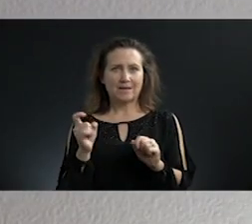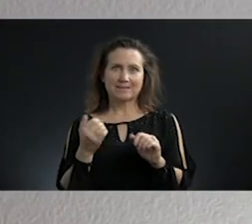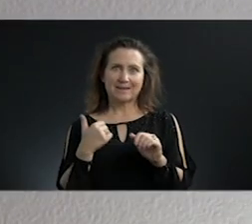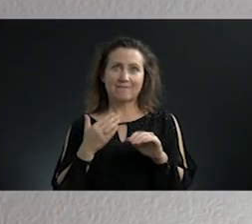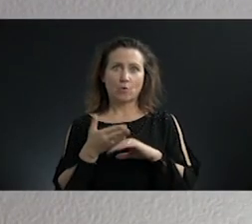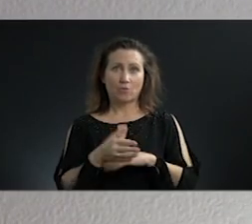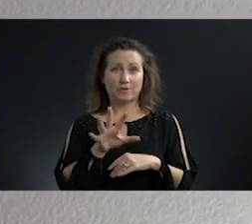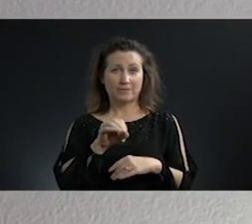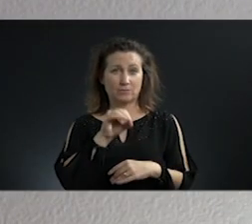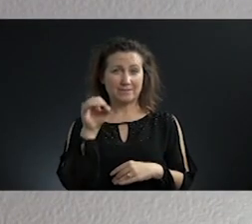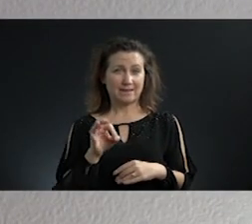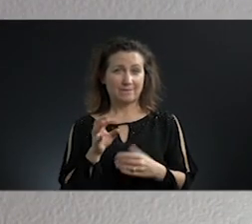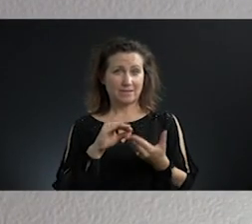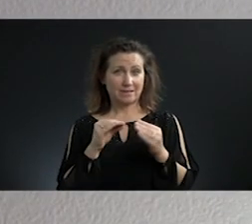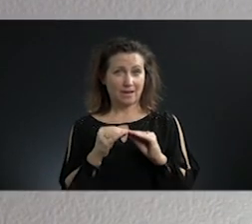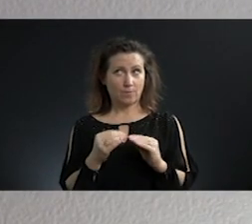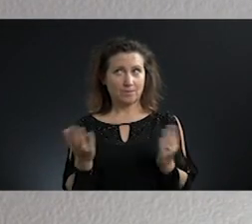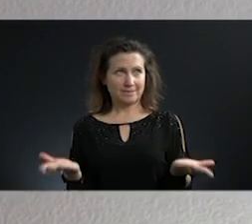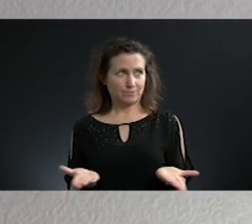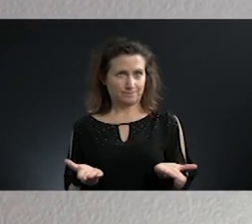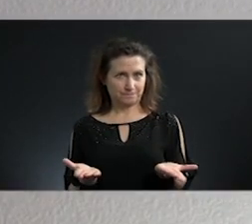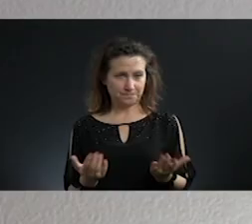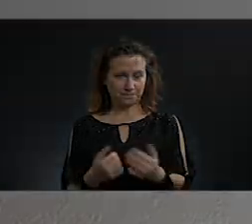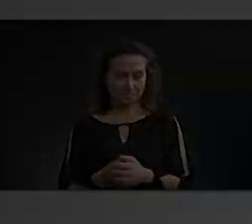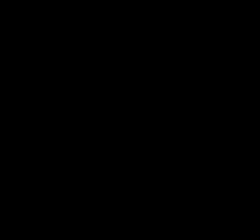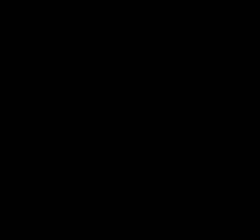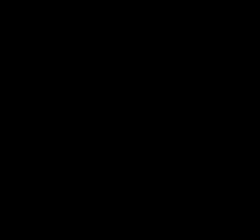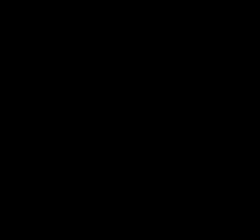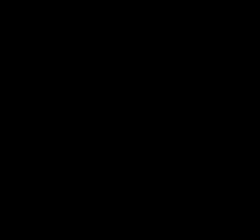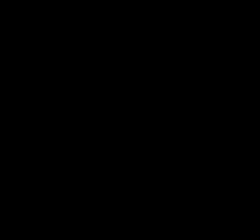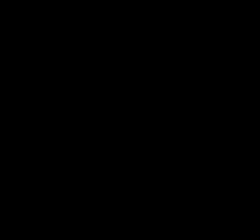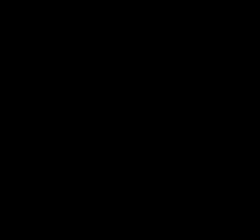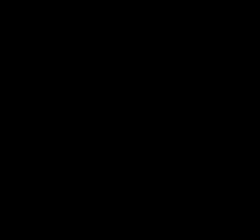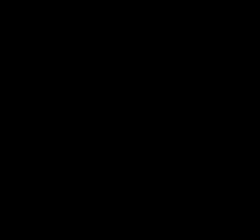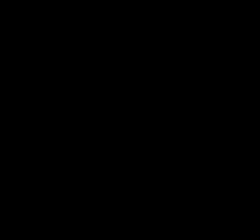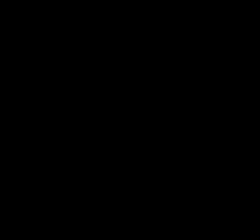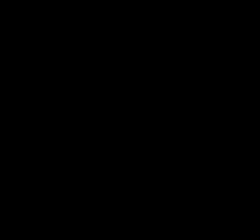over 50% of those members present.